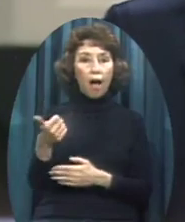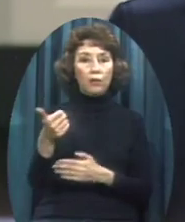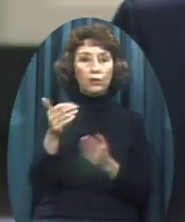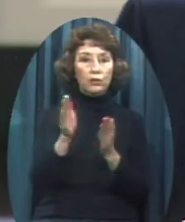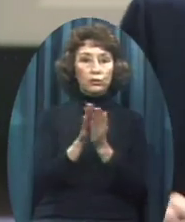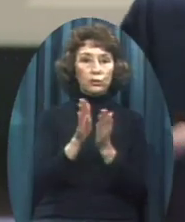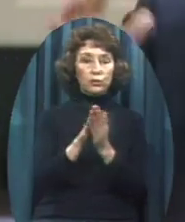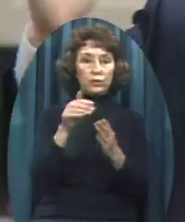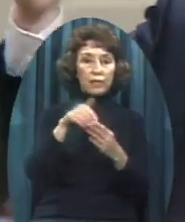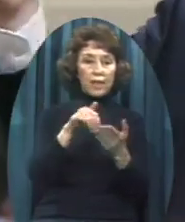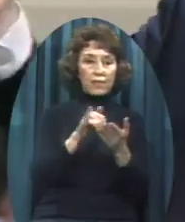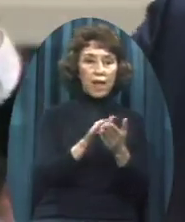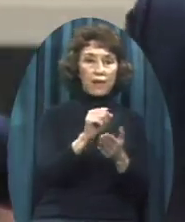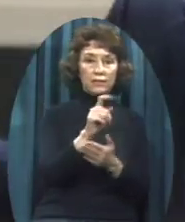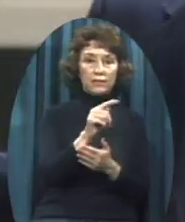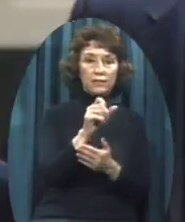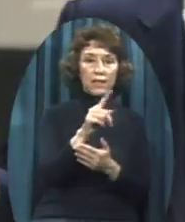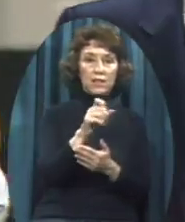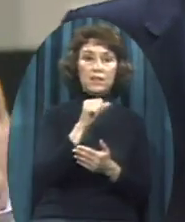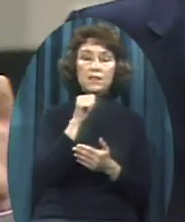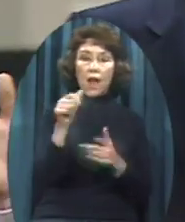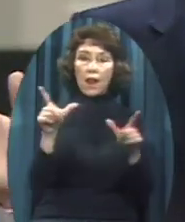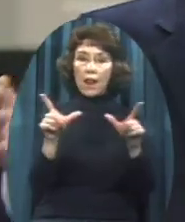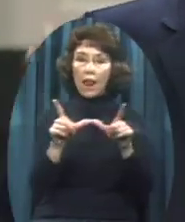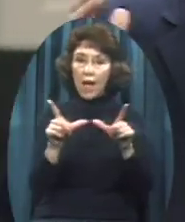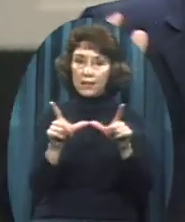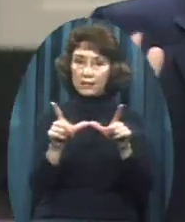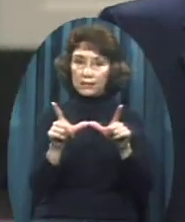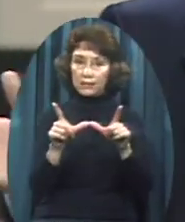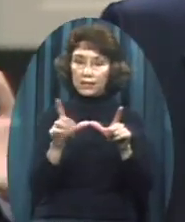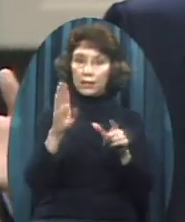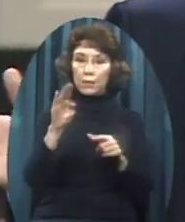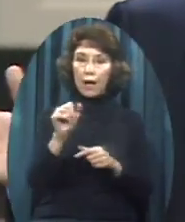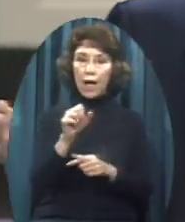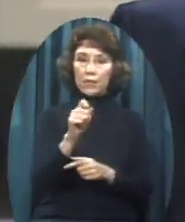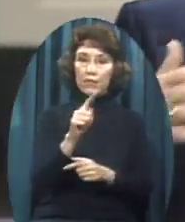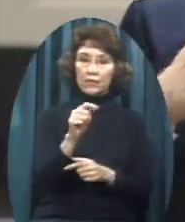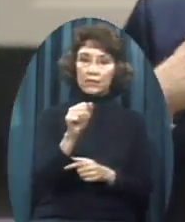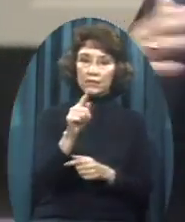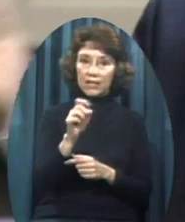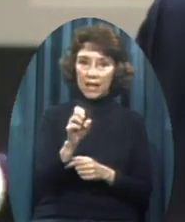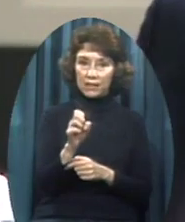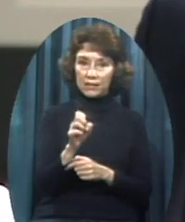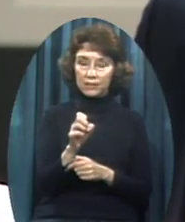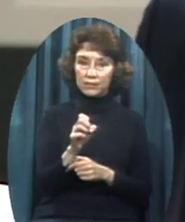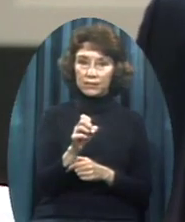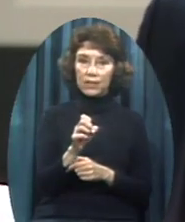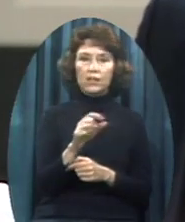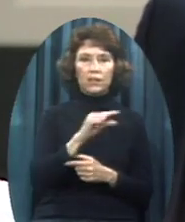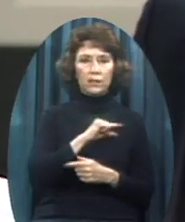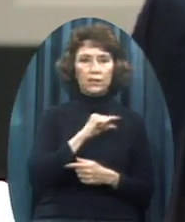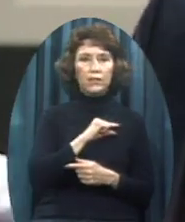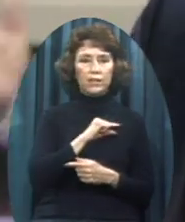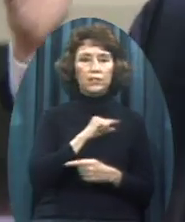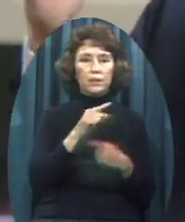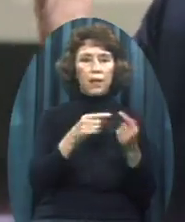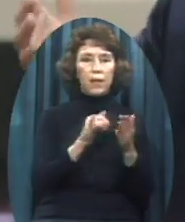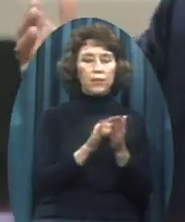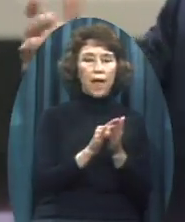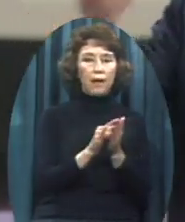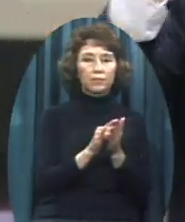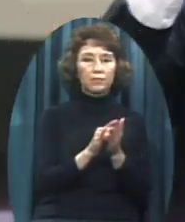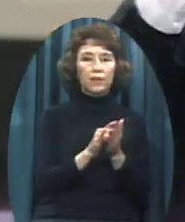Education, because of conviction. Only 8 states now require that, and that'll soon be 0 states, because it